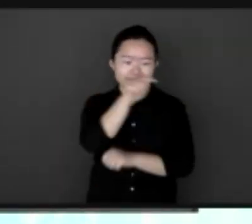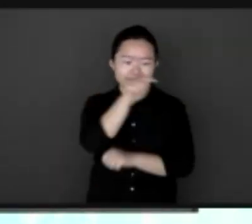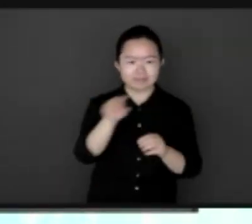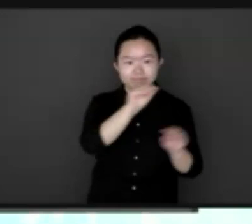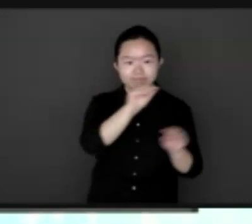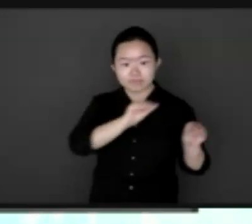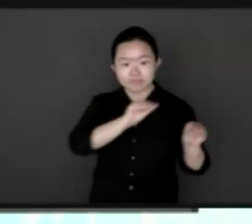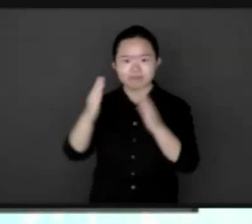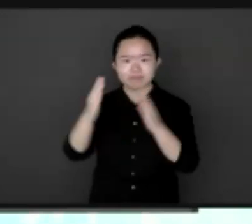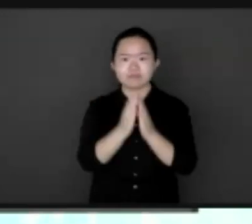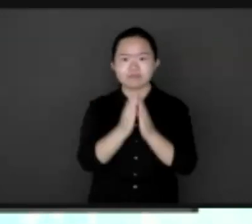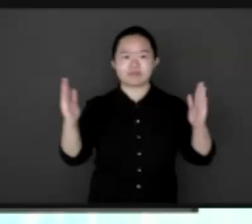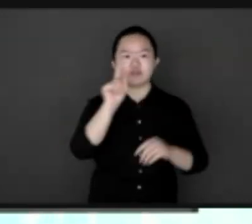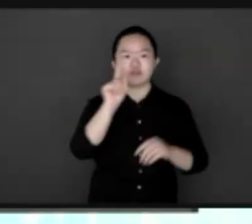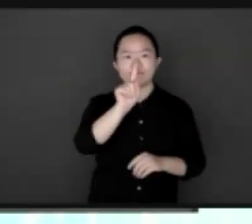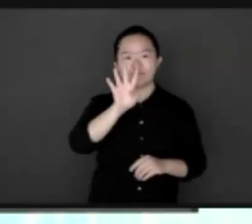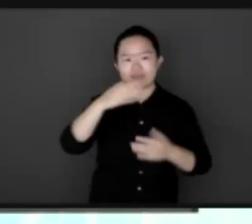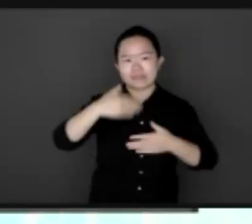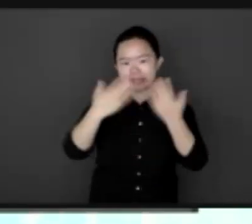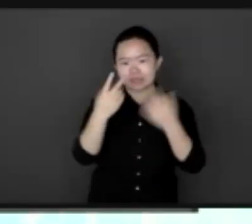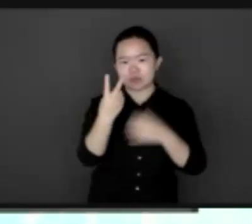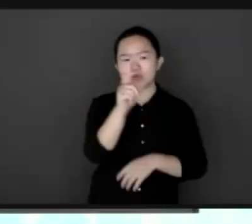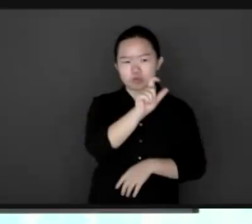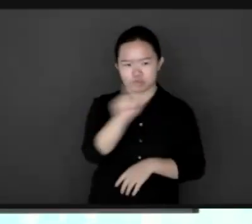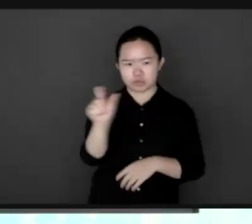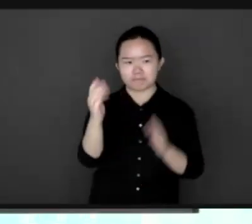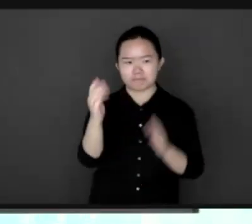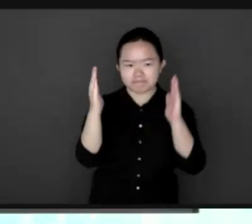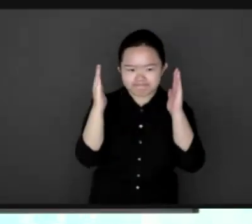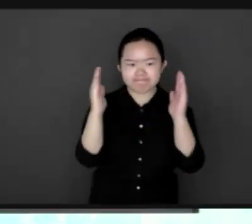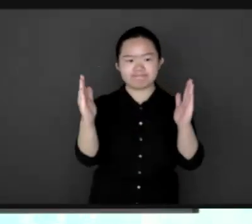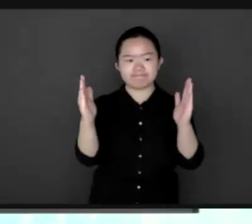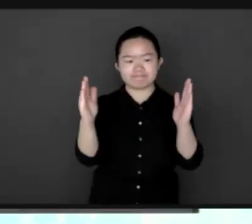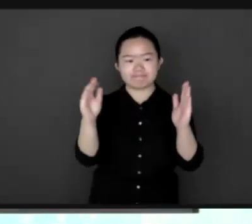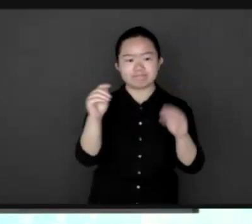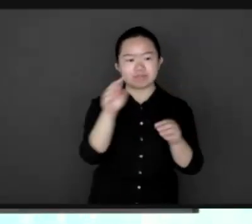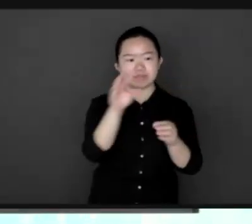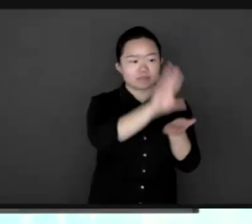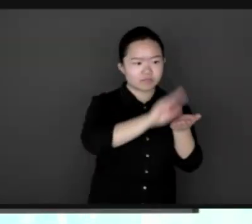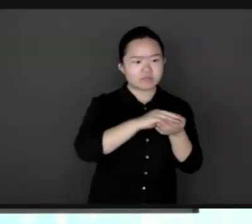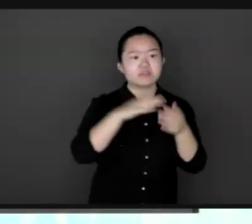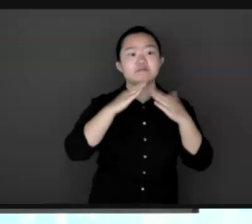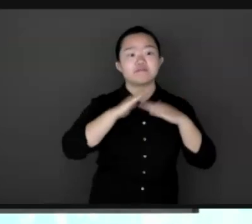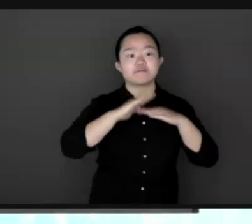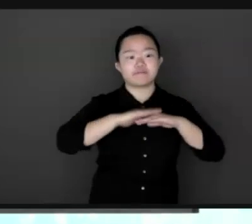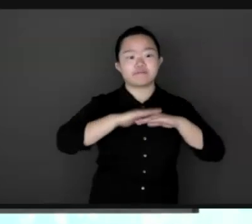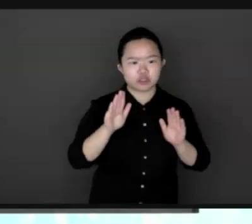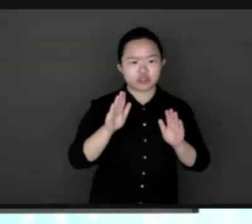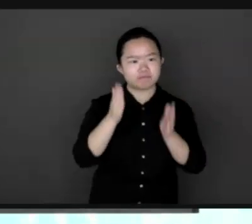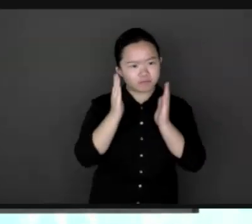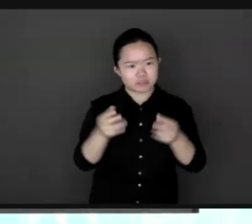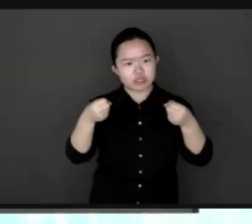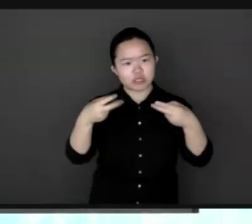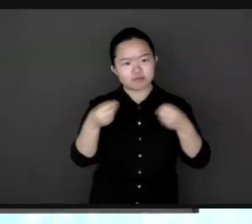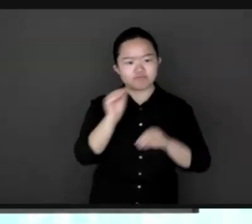course, we get a lot of questions about this. So who wants to see the news 2 weeks afterwards? I mean, that doesn't make any sense. And I can tend to agree